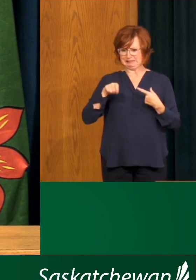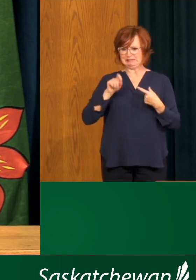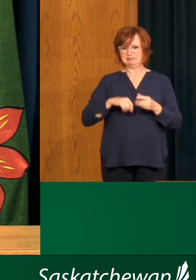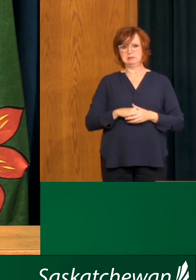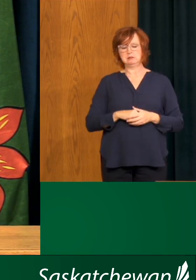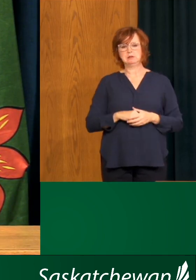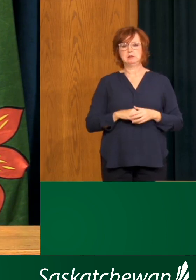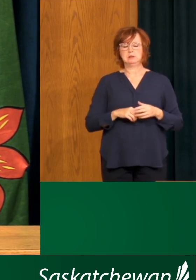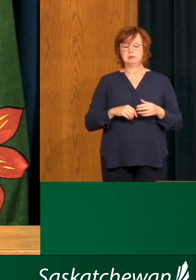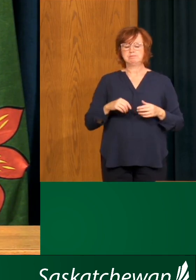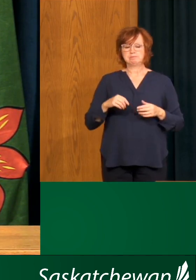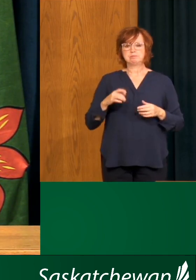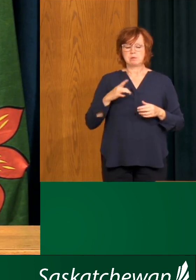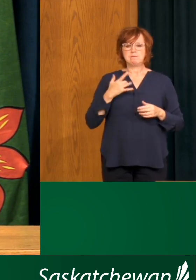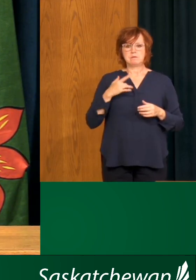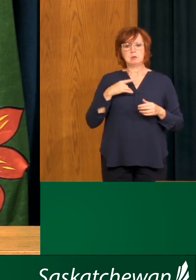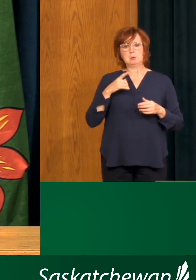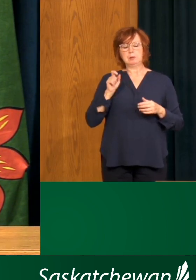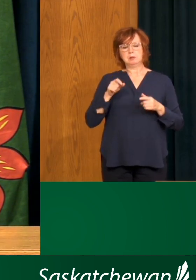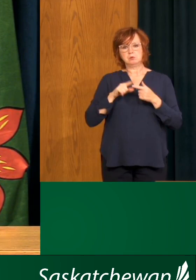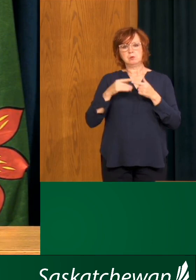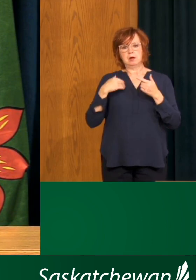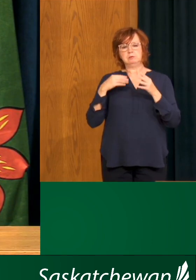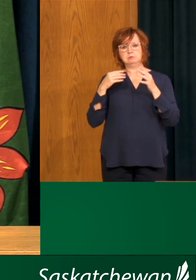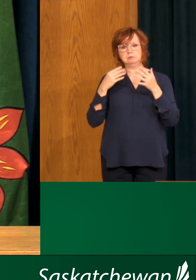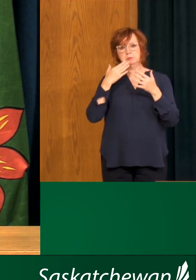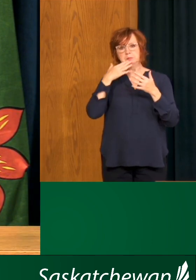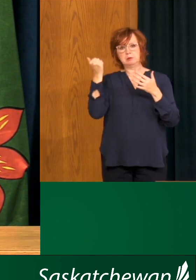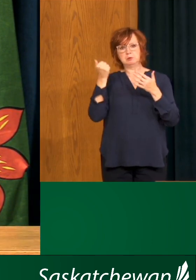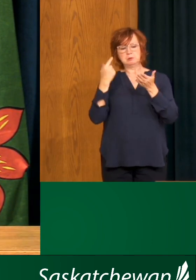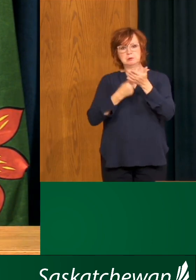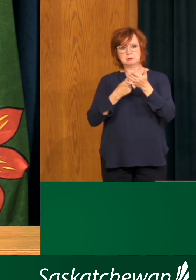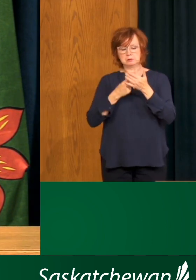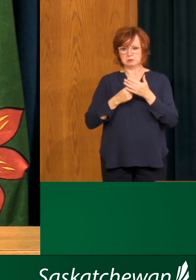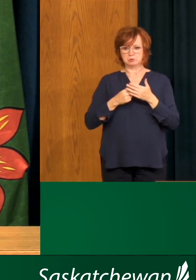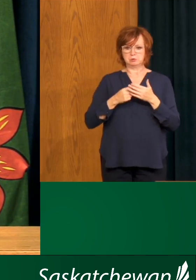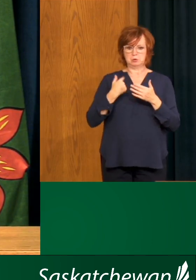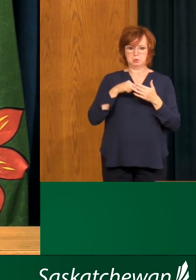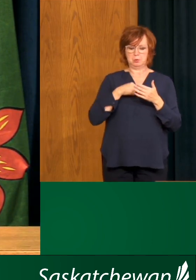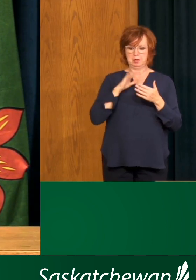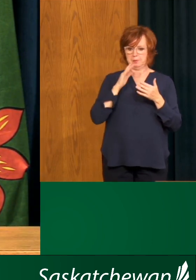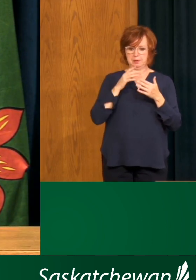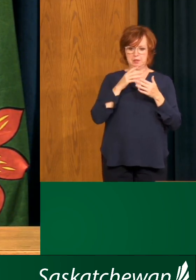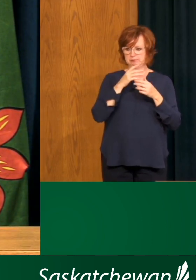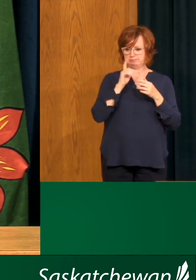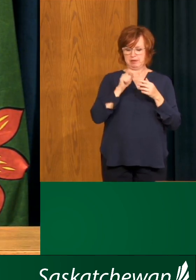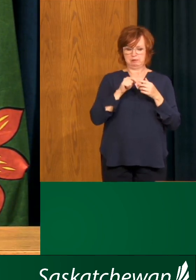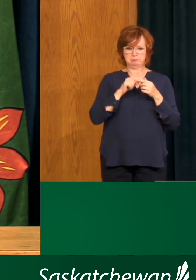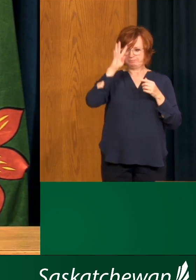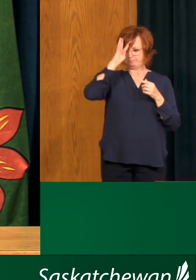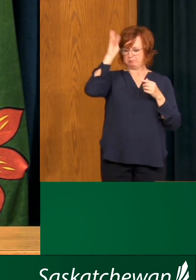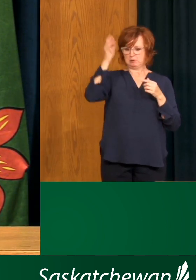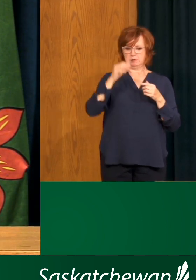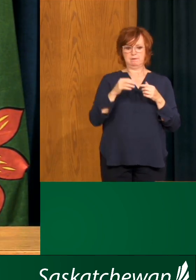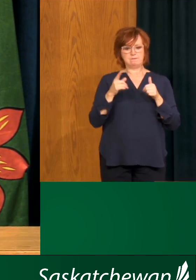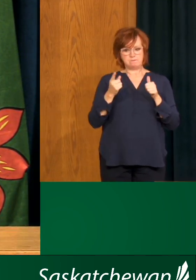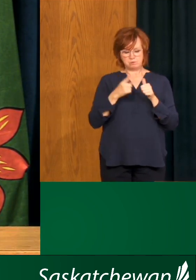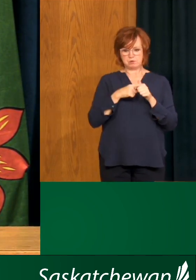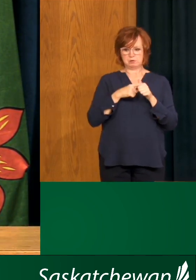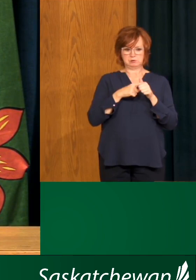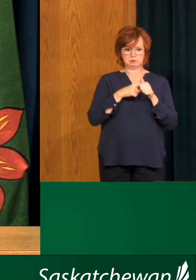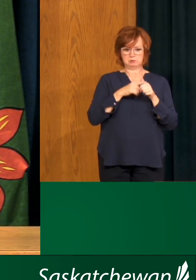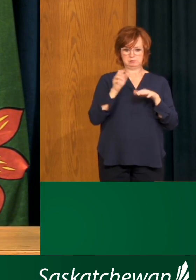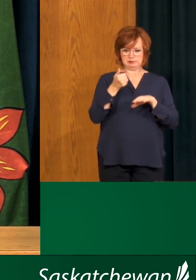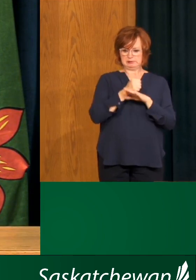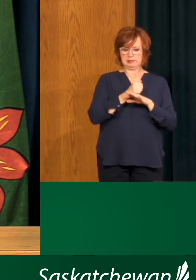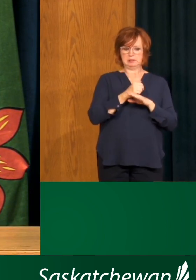what safe parameters of international travel would be. They may include having a test, a negative test before you